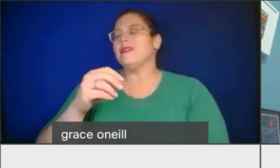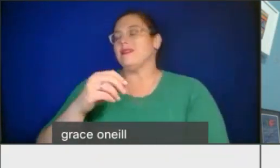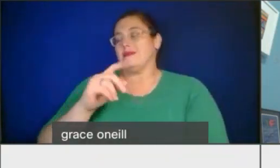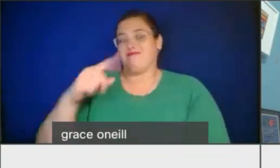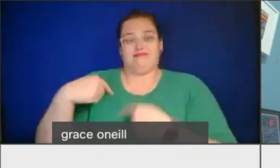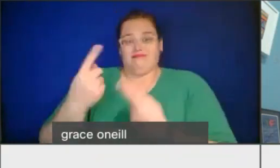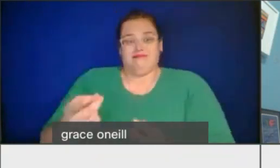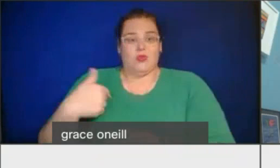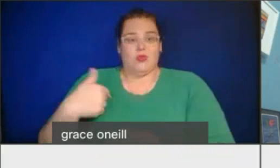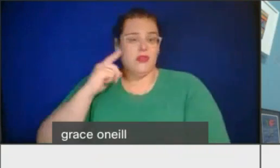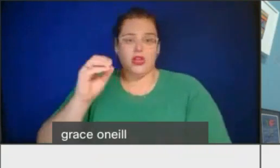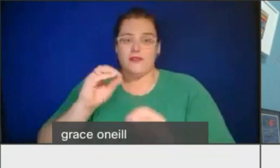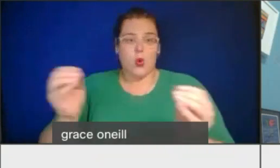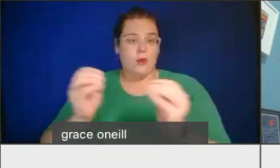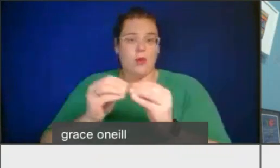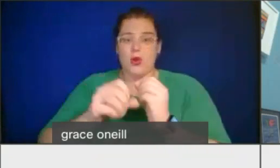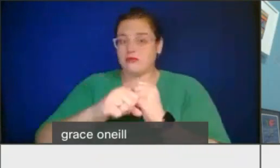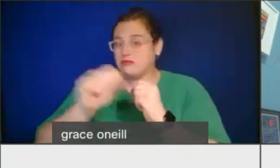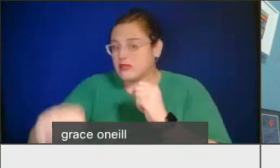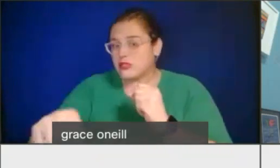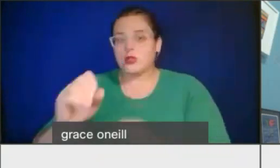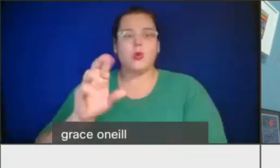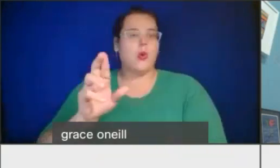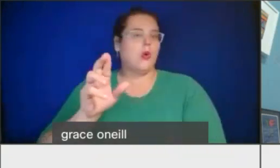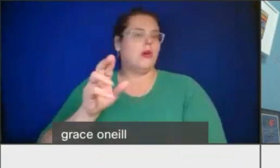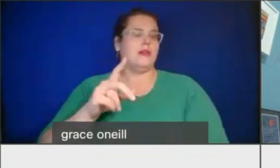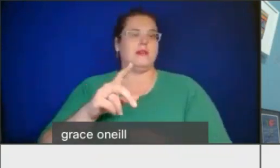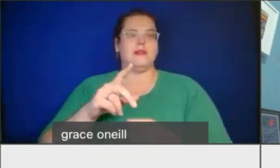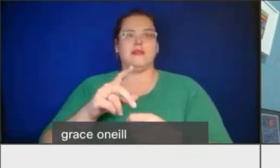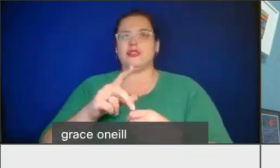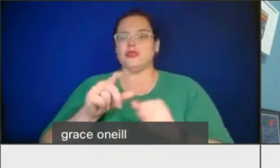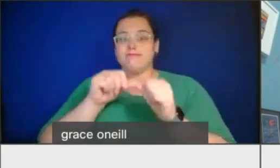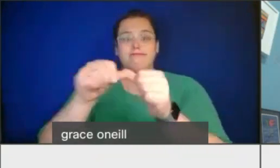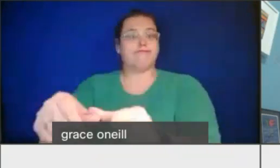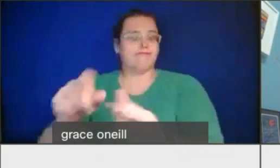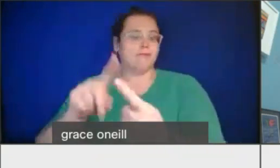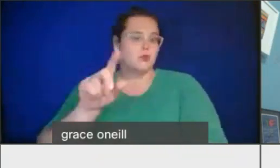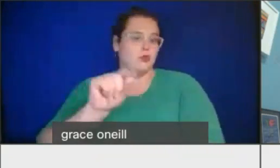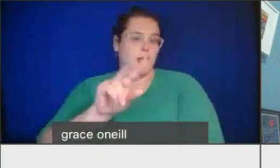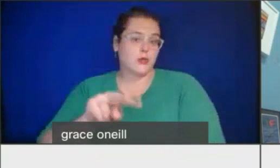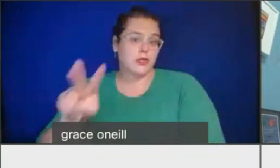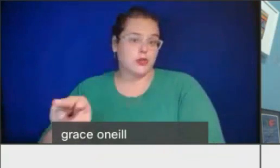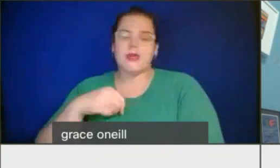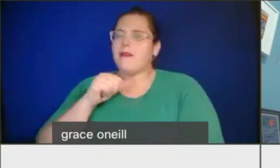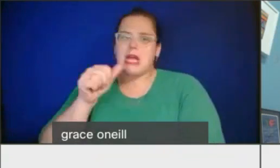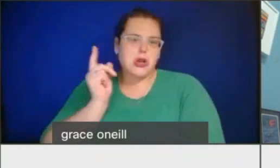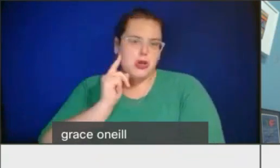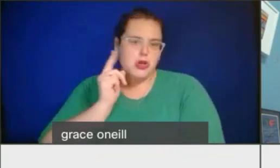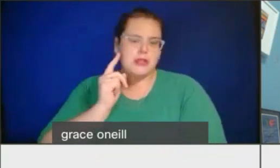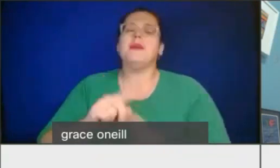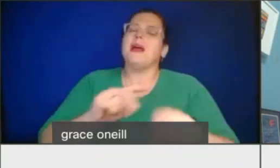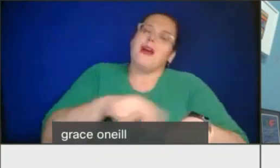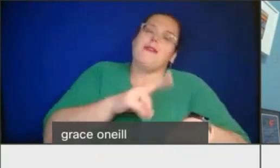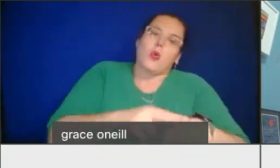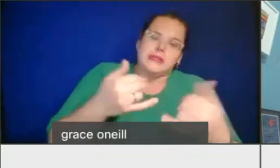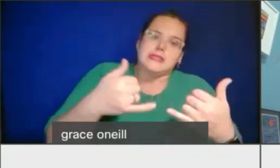that or, extending that into calendar year 22. It is still early in the year, so